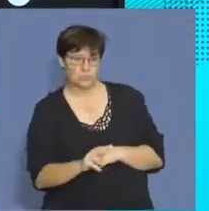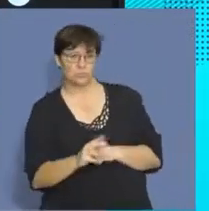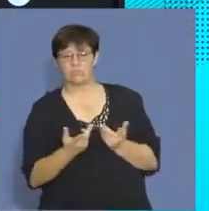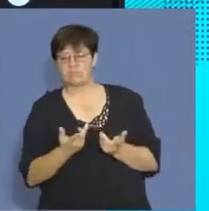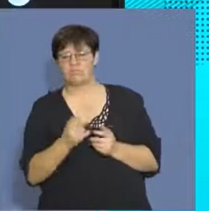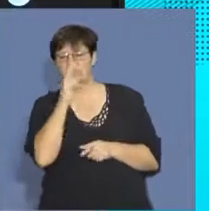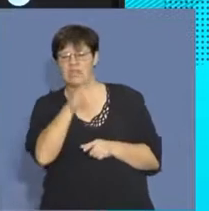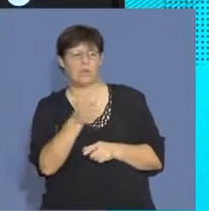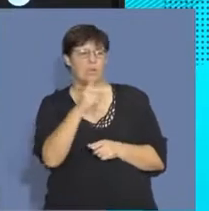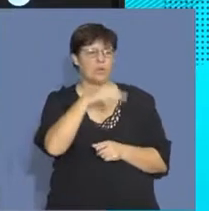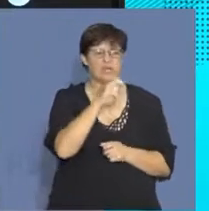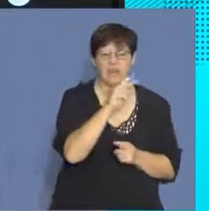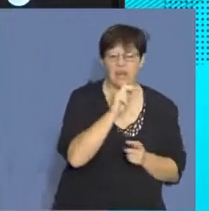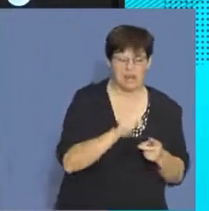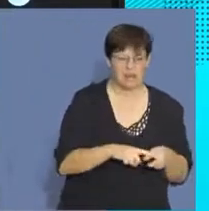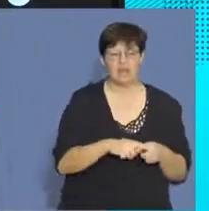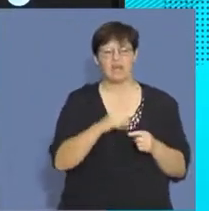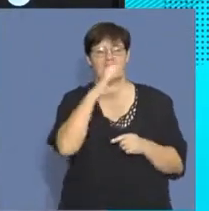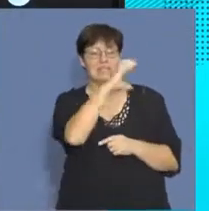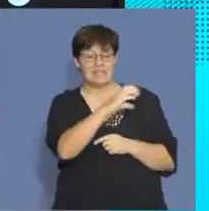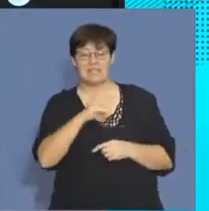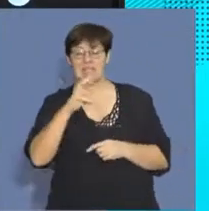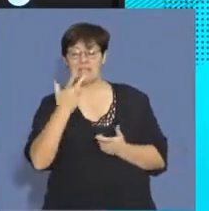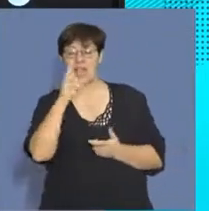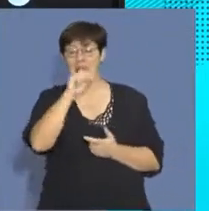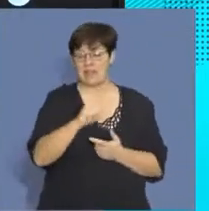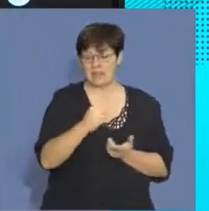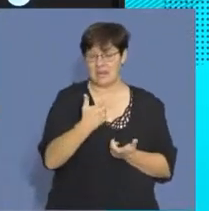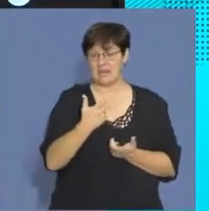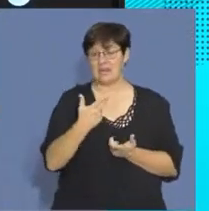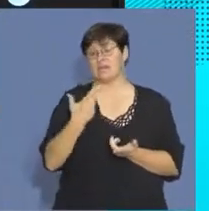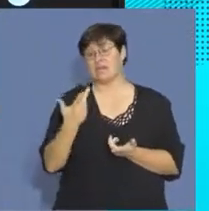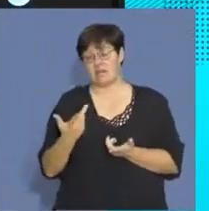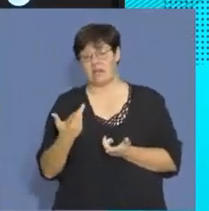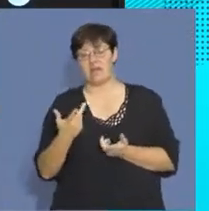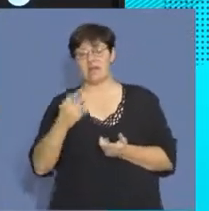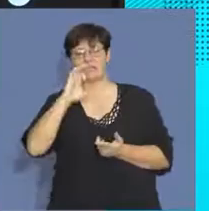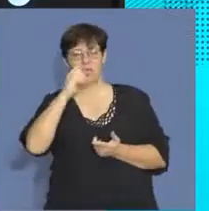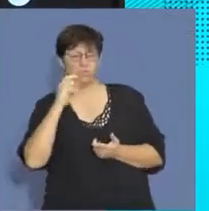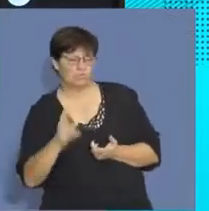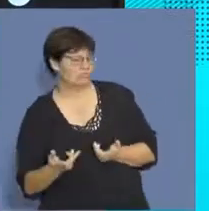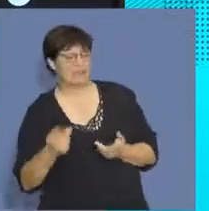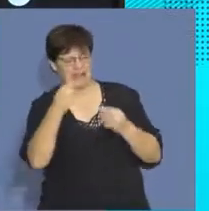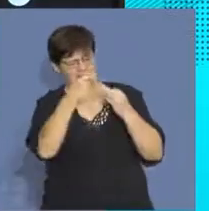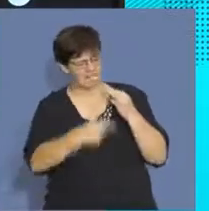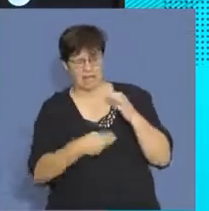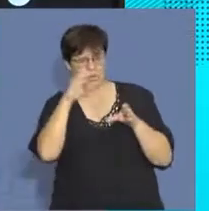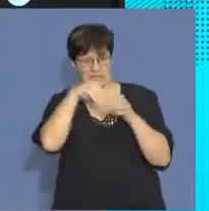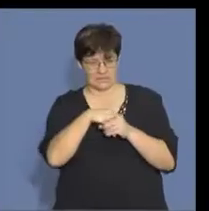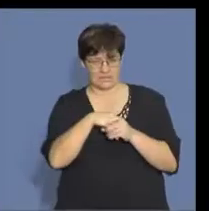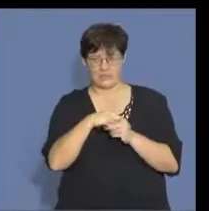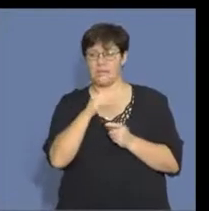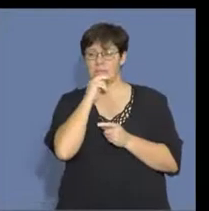of your proteins, we need carbon, oxygen, nitrogen, and your hydrogen. So these essential elements, which are